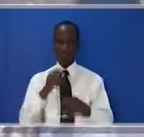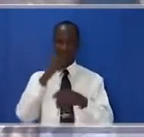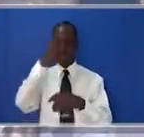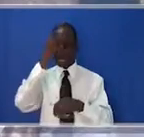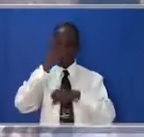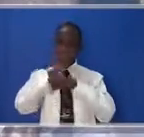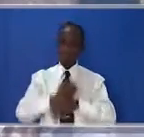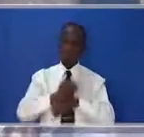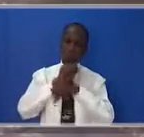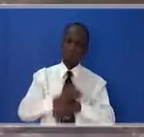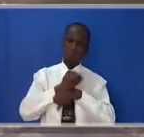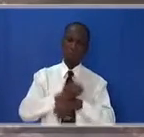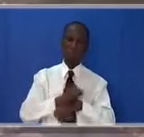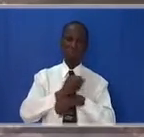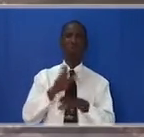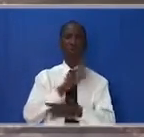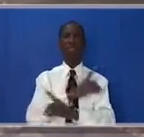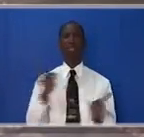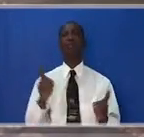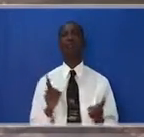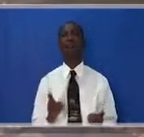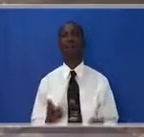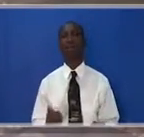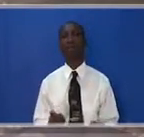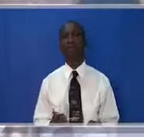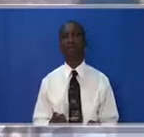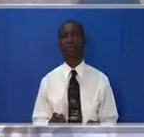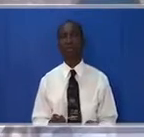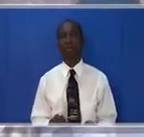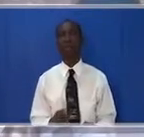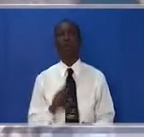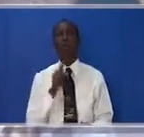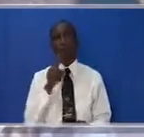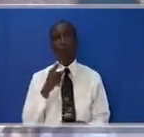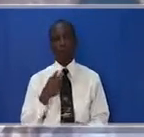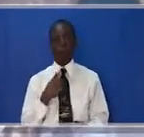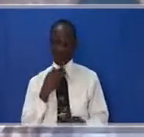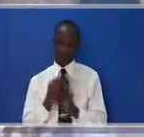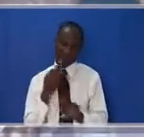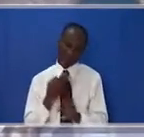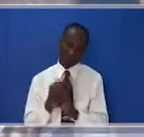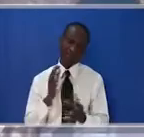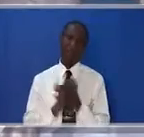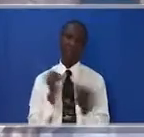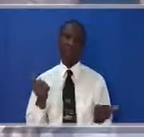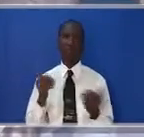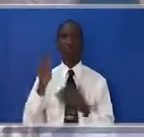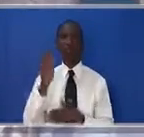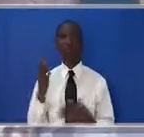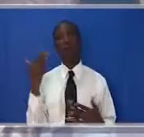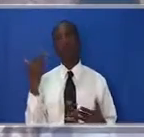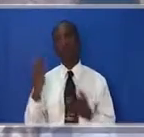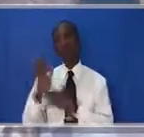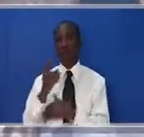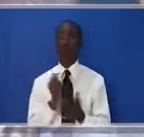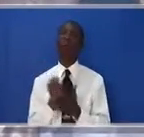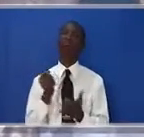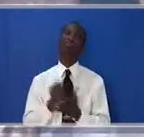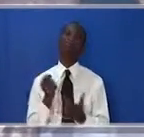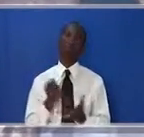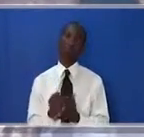crutches of any evil powers. You have to believe God because He is a faithful God.